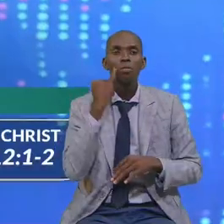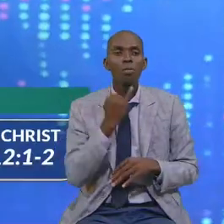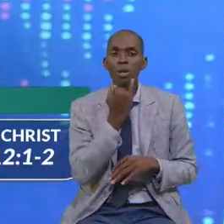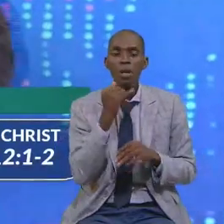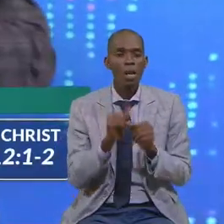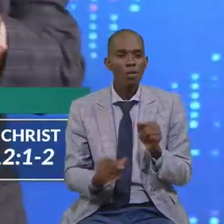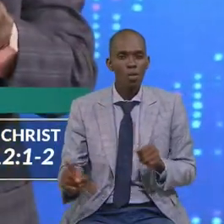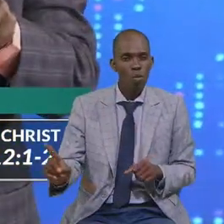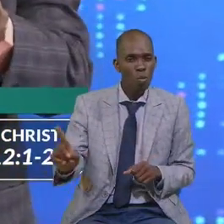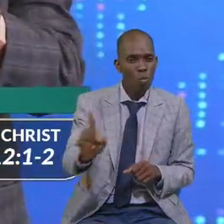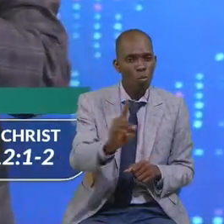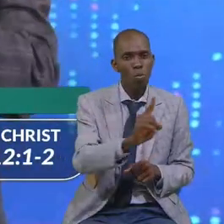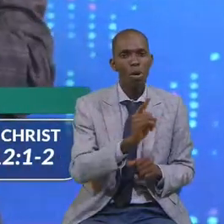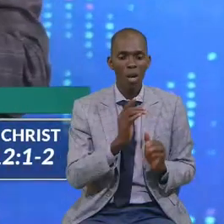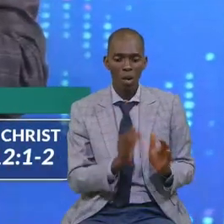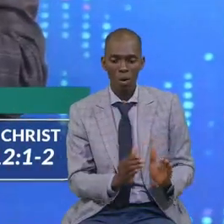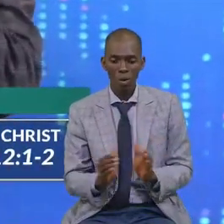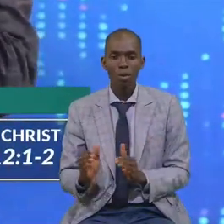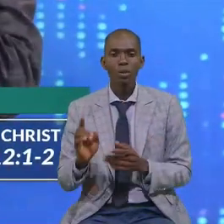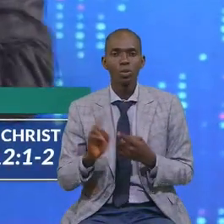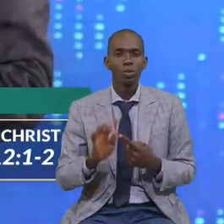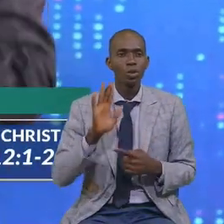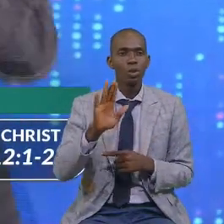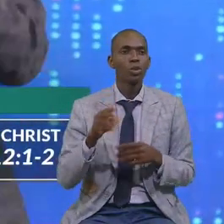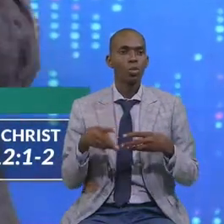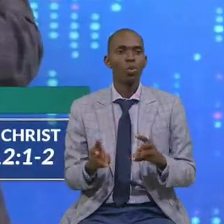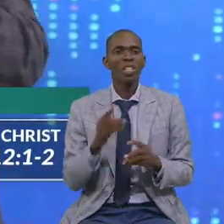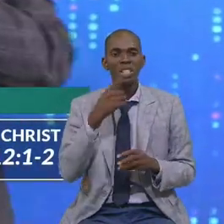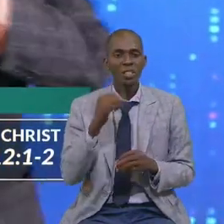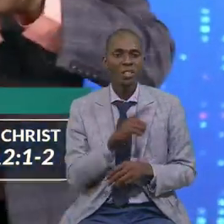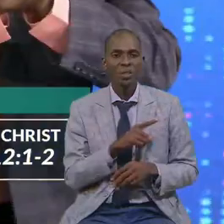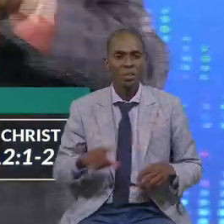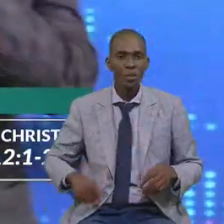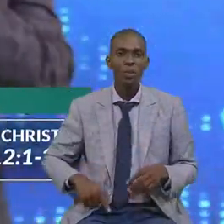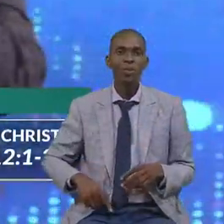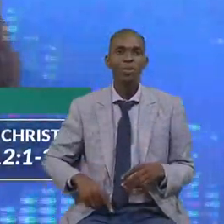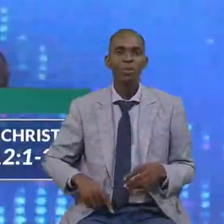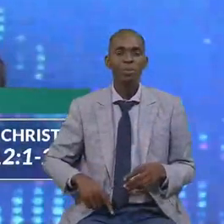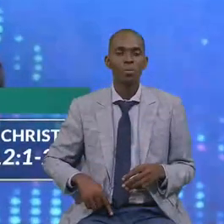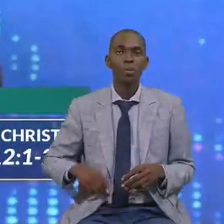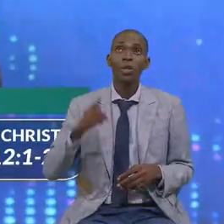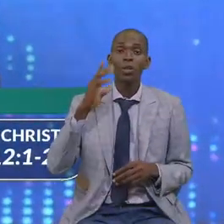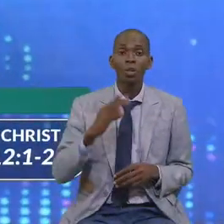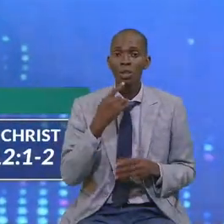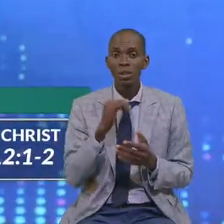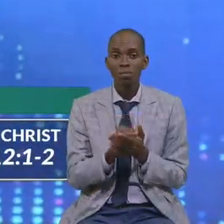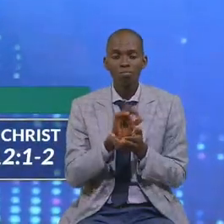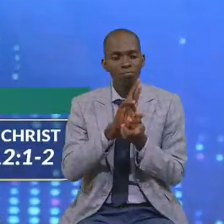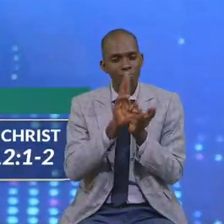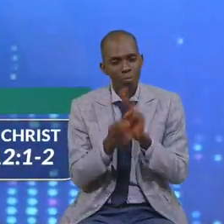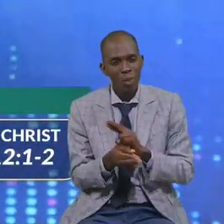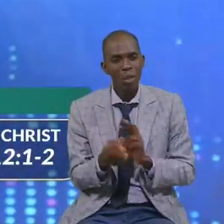everyone according to his ways, says the Lord. It says, repent and